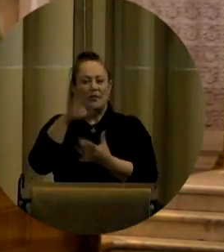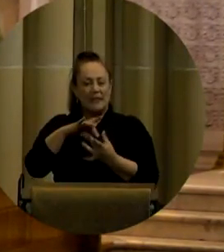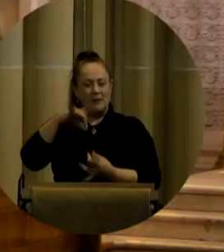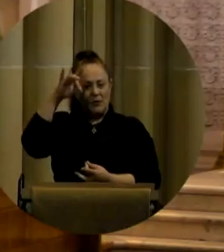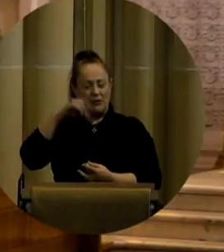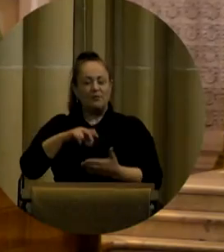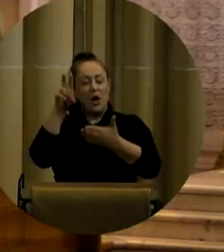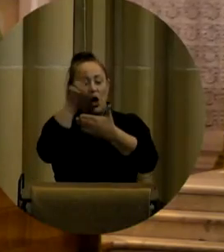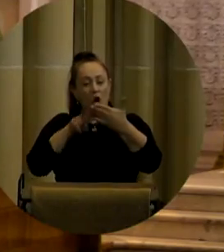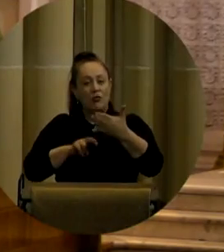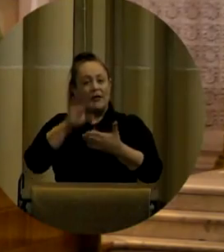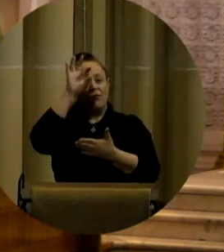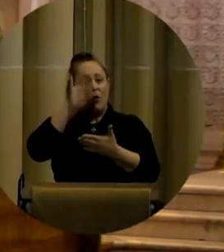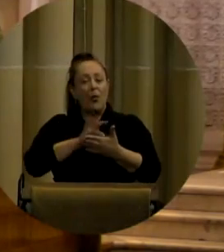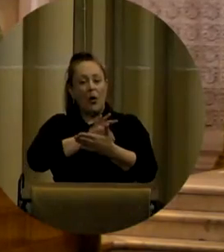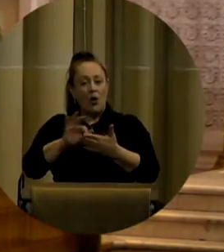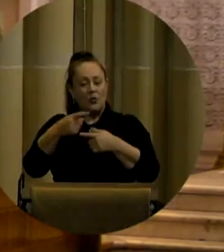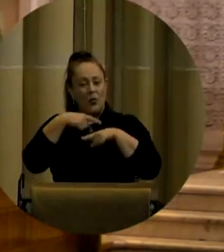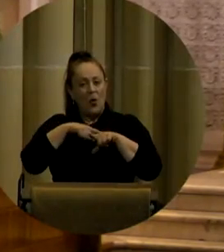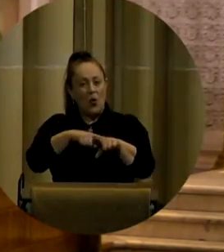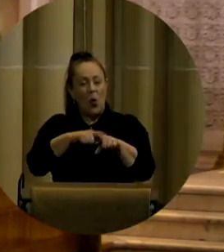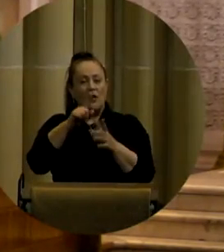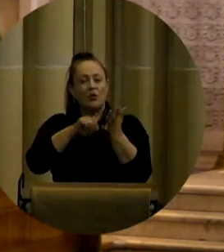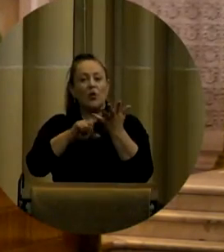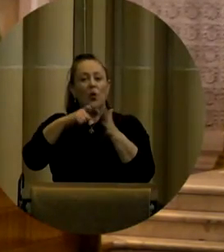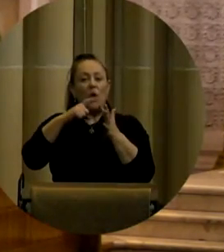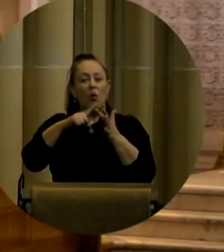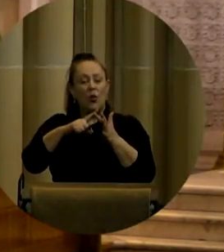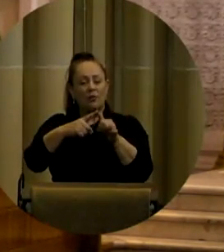A reading from the Holy Gospel according to Luke.